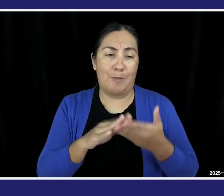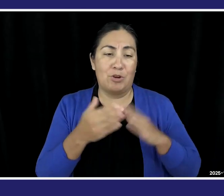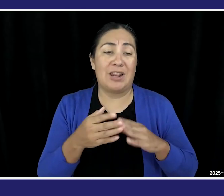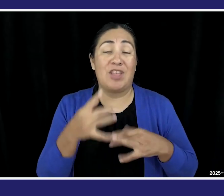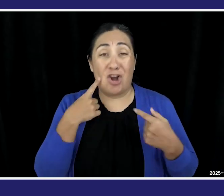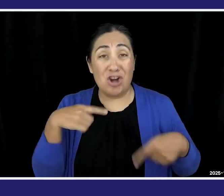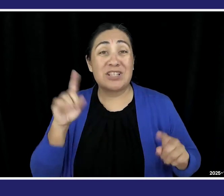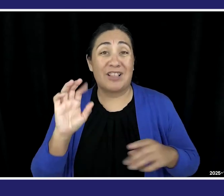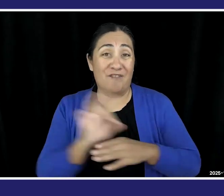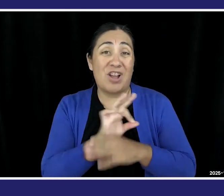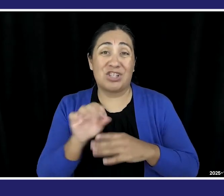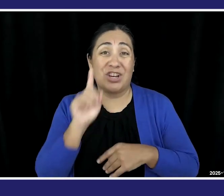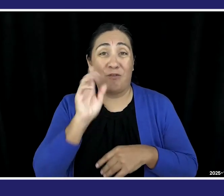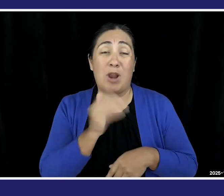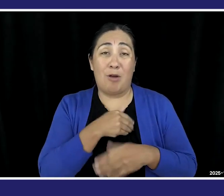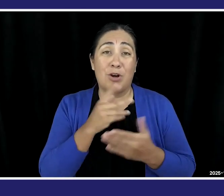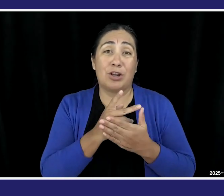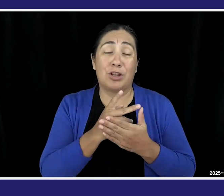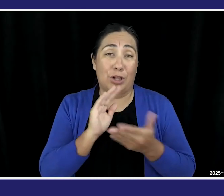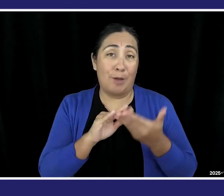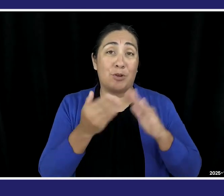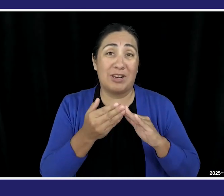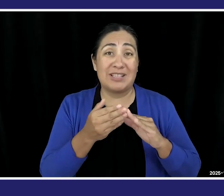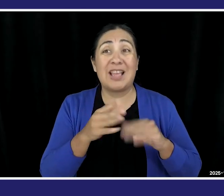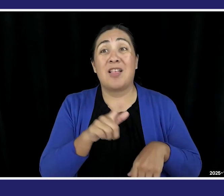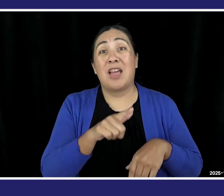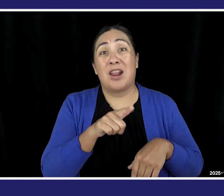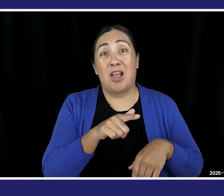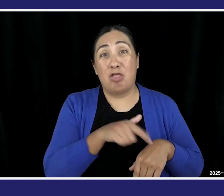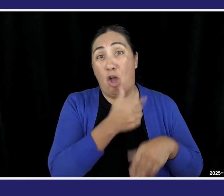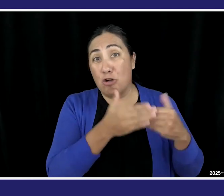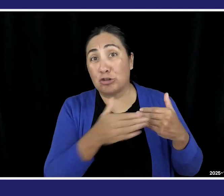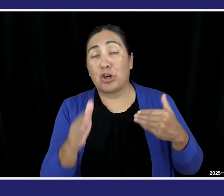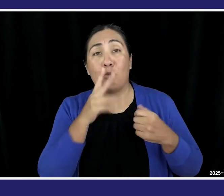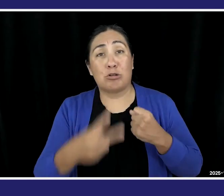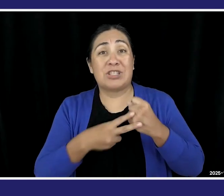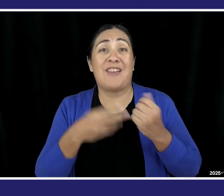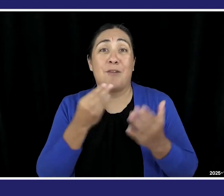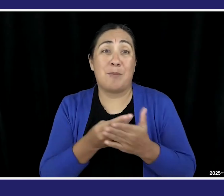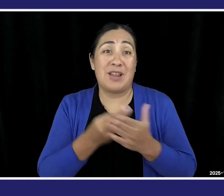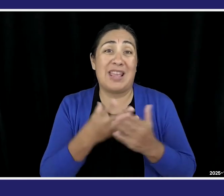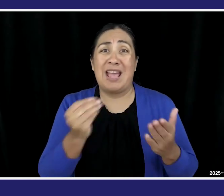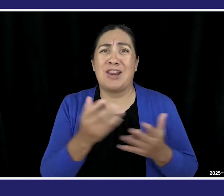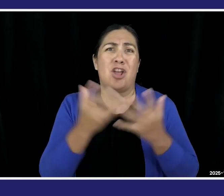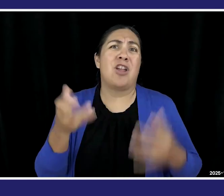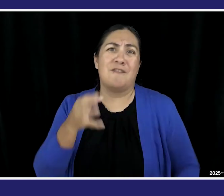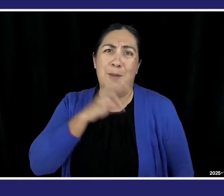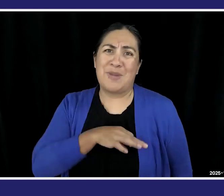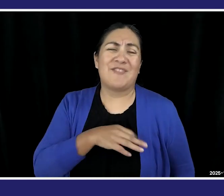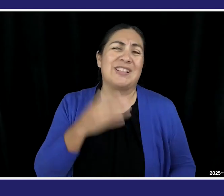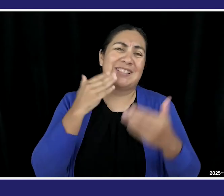communities, that over time saves a lot of money and gives a lot of benefit, that are social. Thank